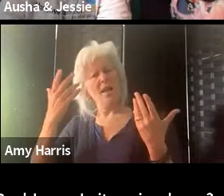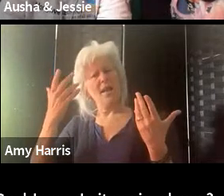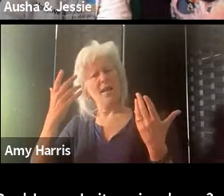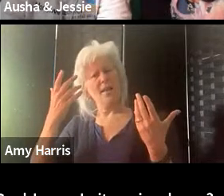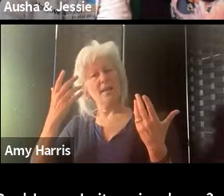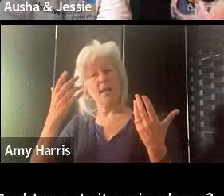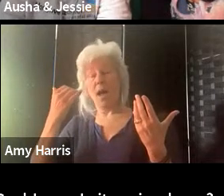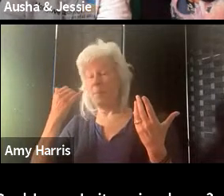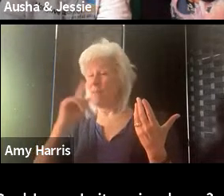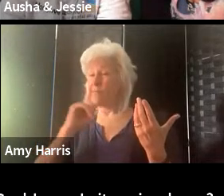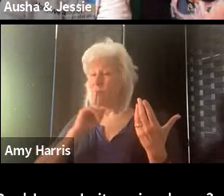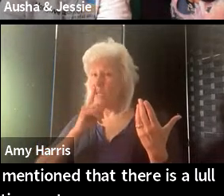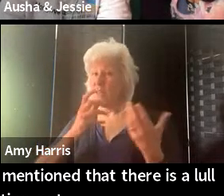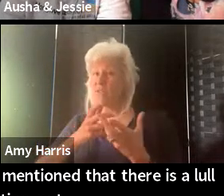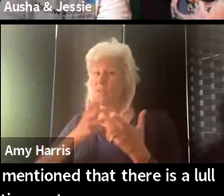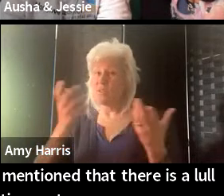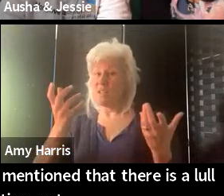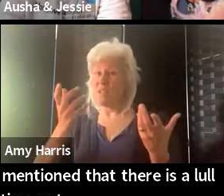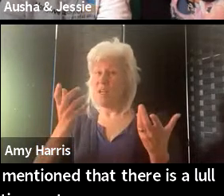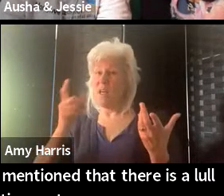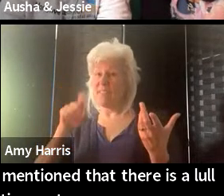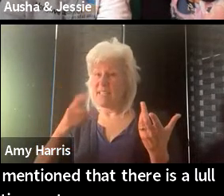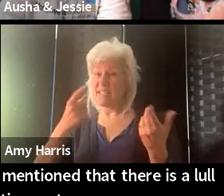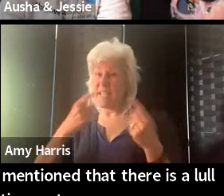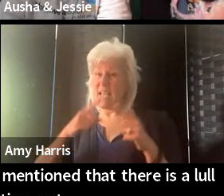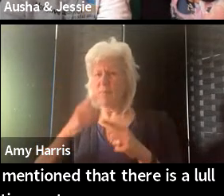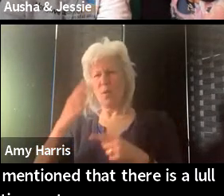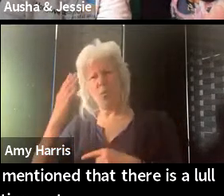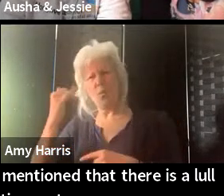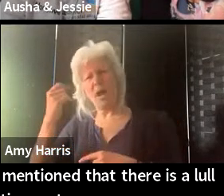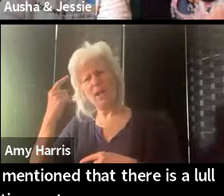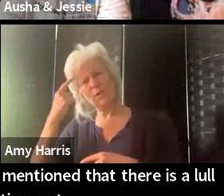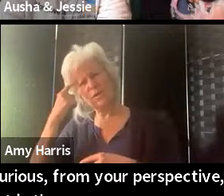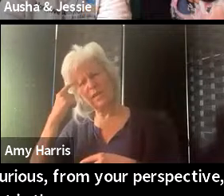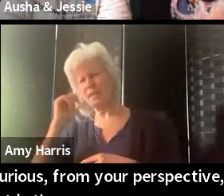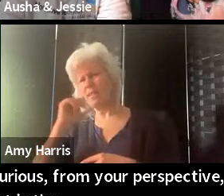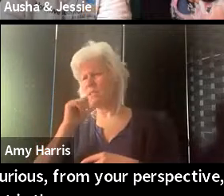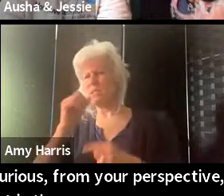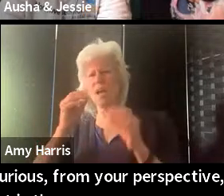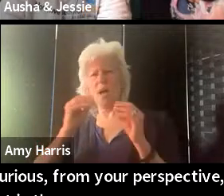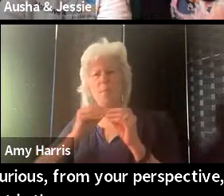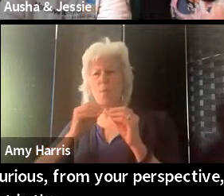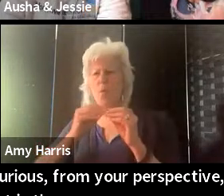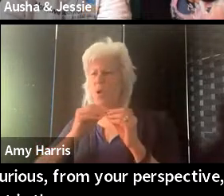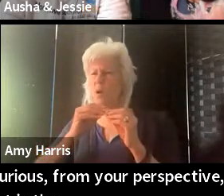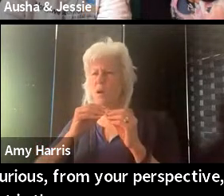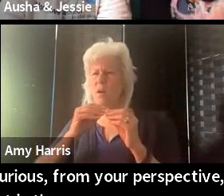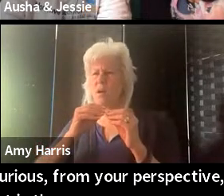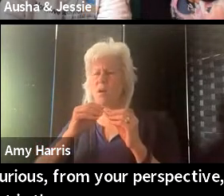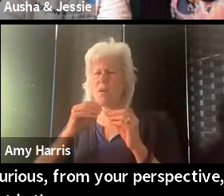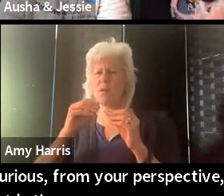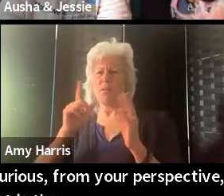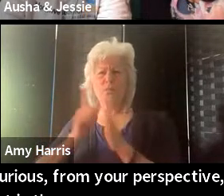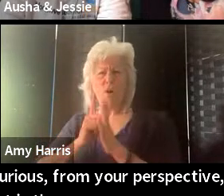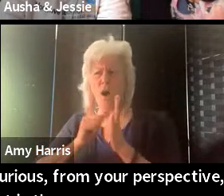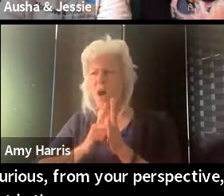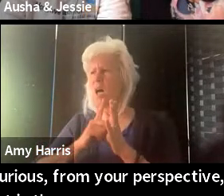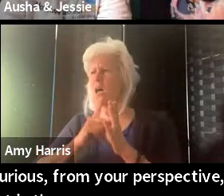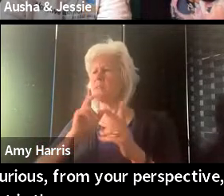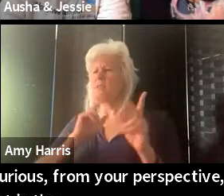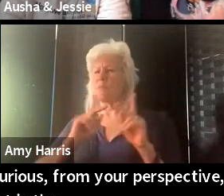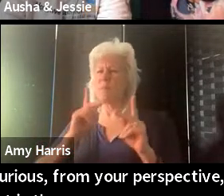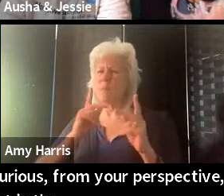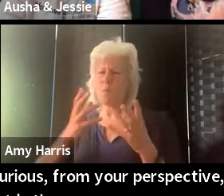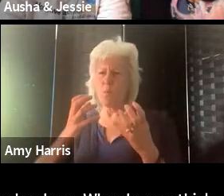there's still so much, you know, to be done, why do you think that there aren't more you know, bills out there and people kind of demanding